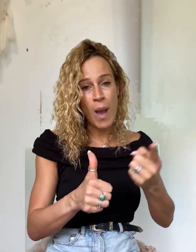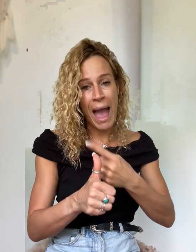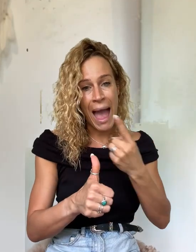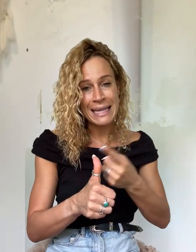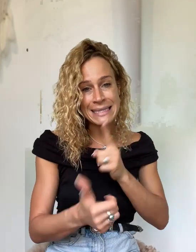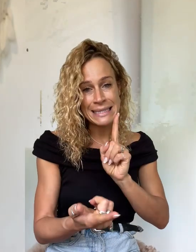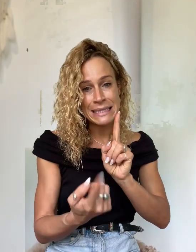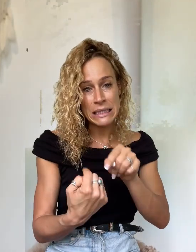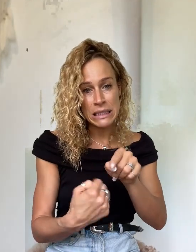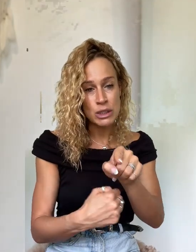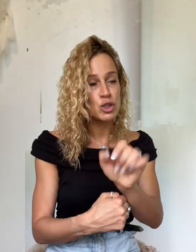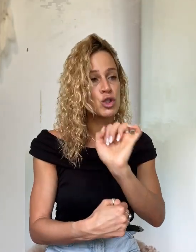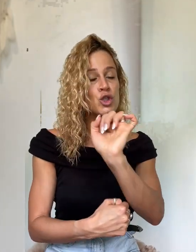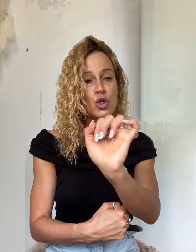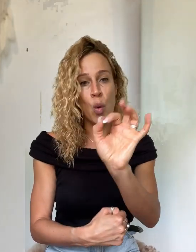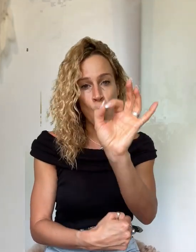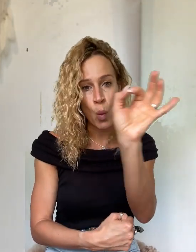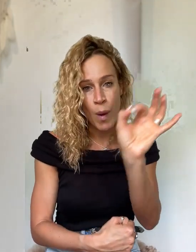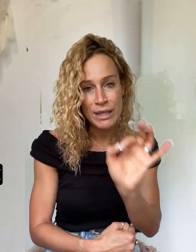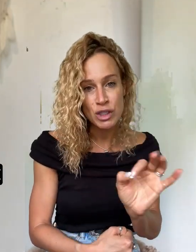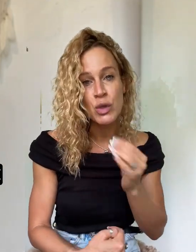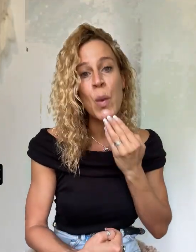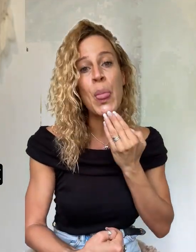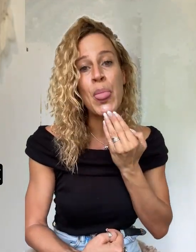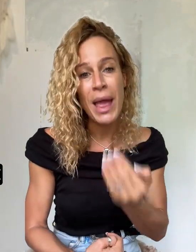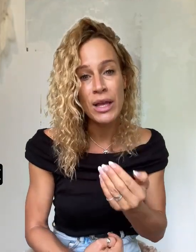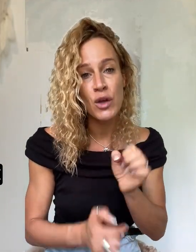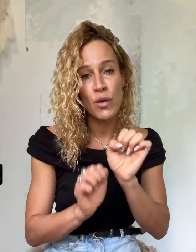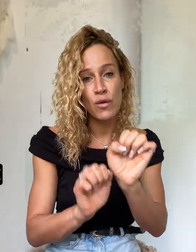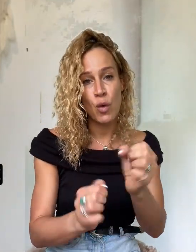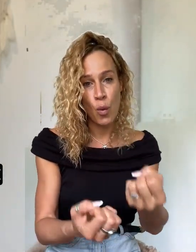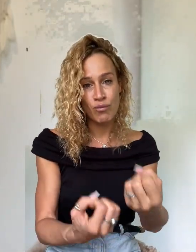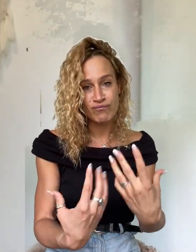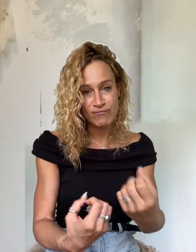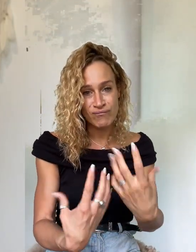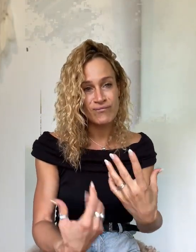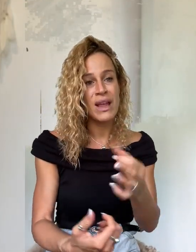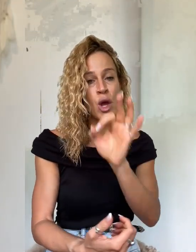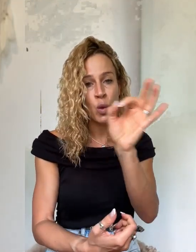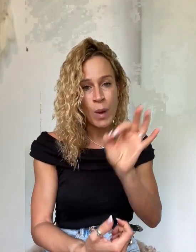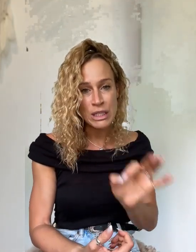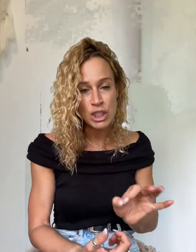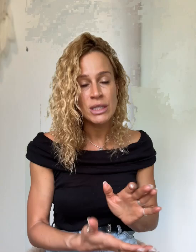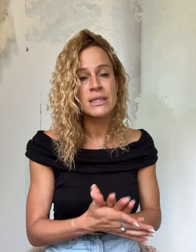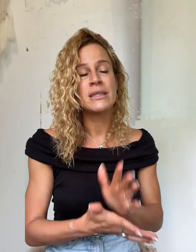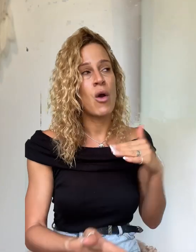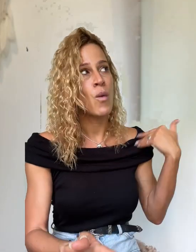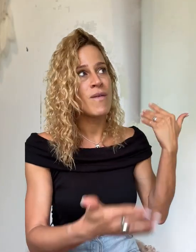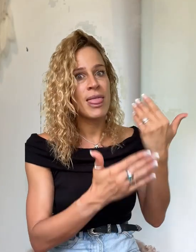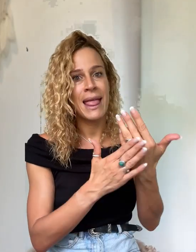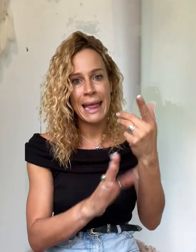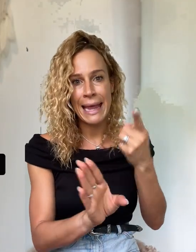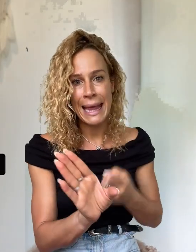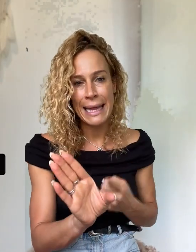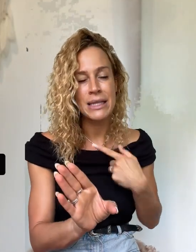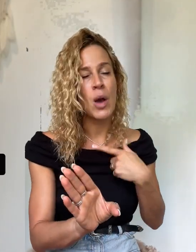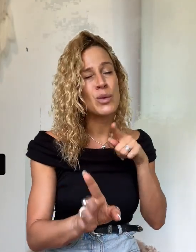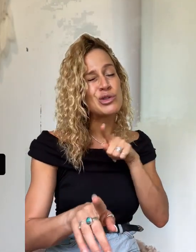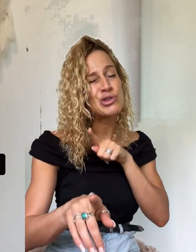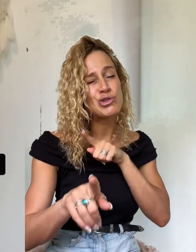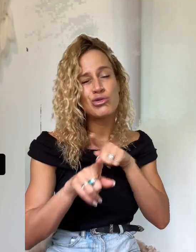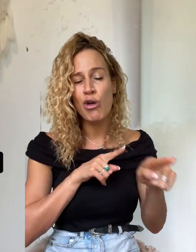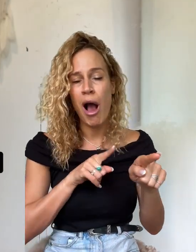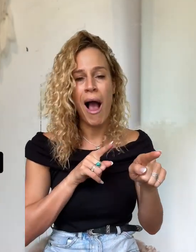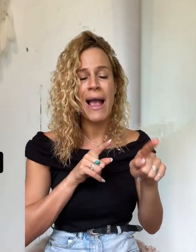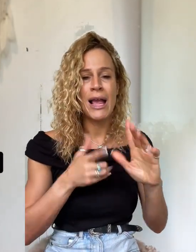the answers to all the questions that you've given me on Instagram, and I thank you for all that engagement that you've given over the